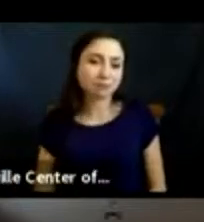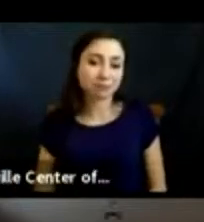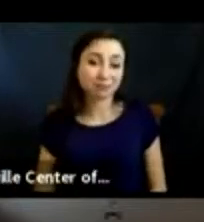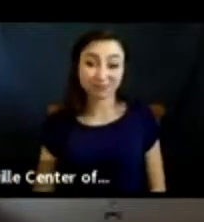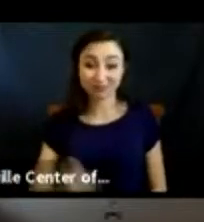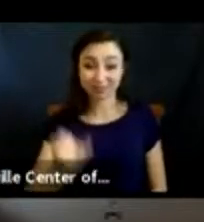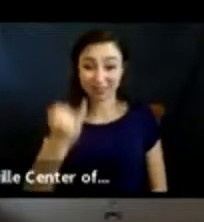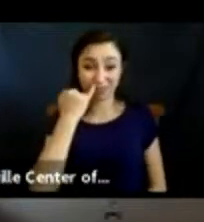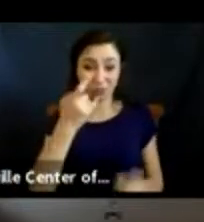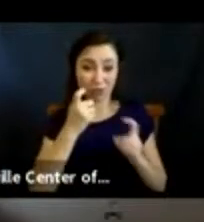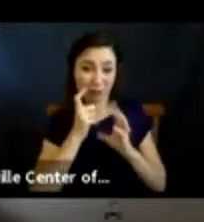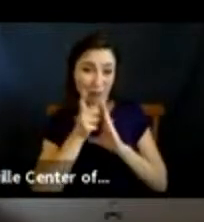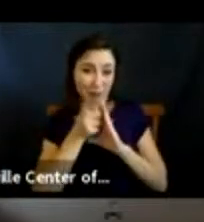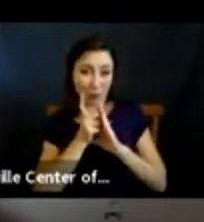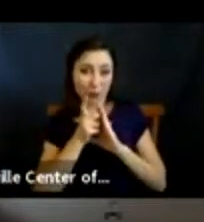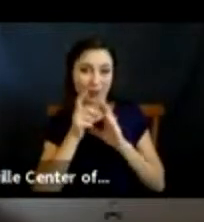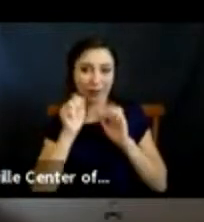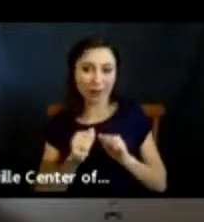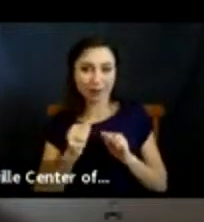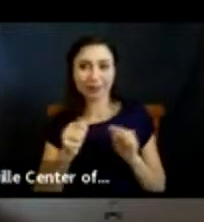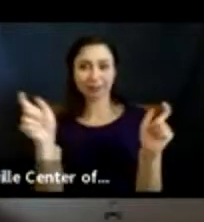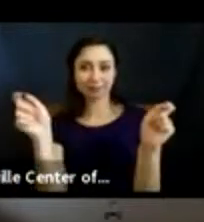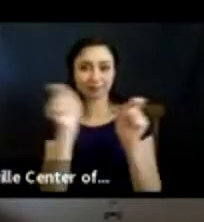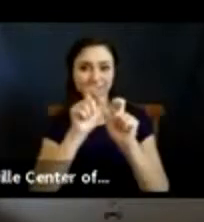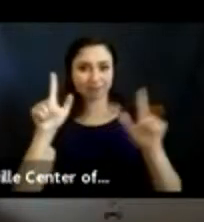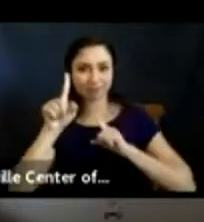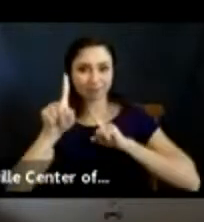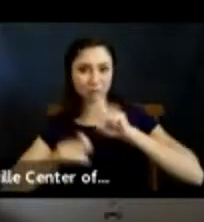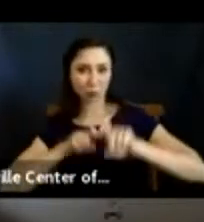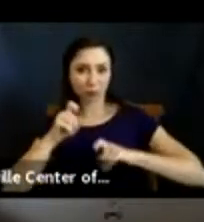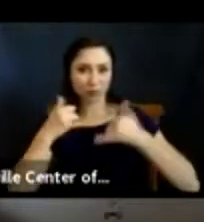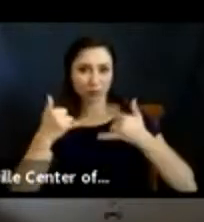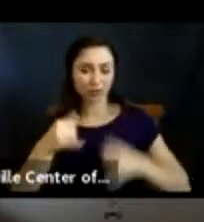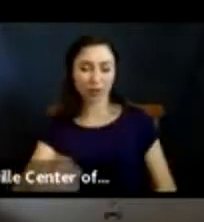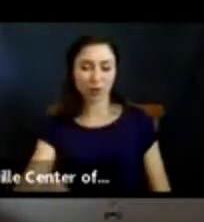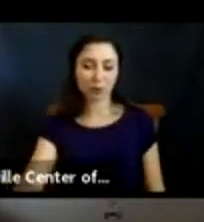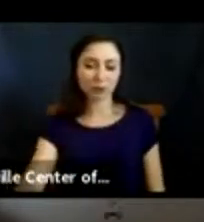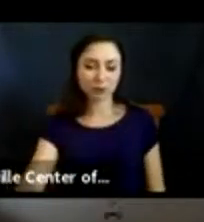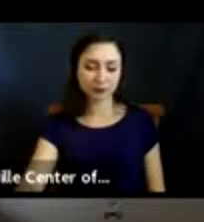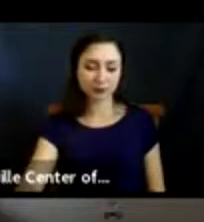pull up that question. Let me see here.